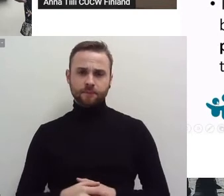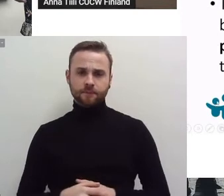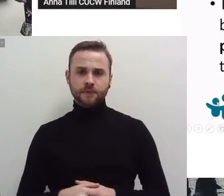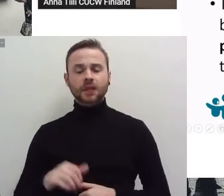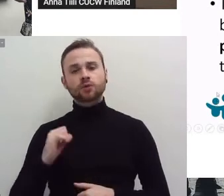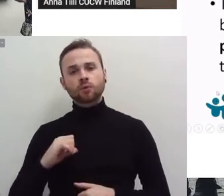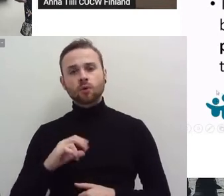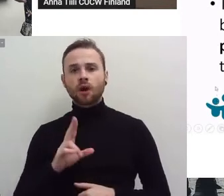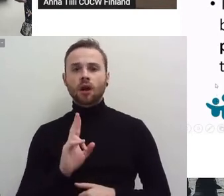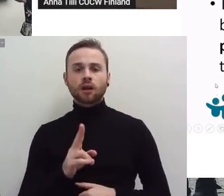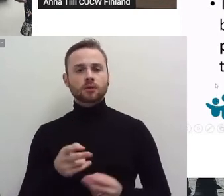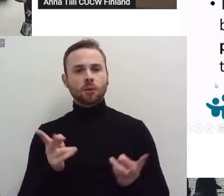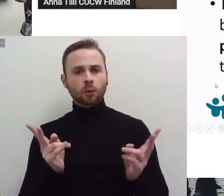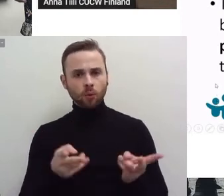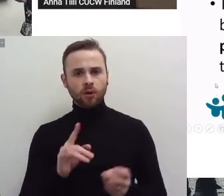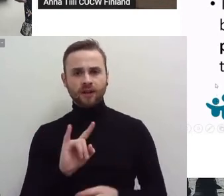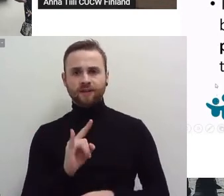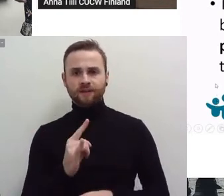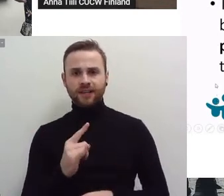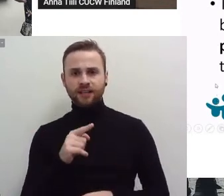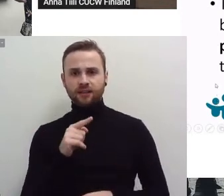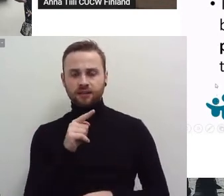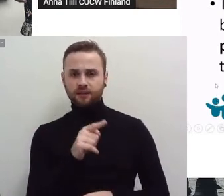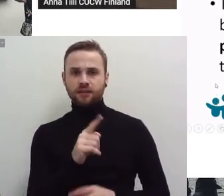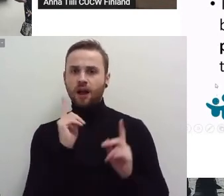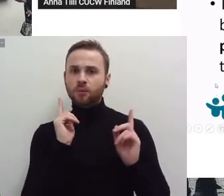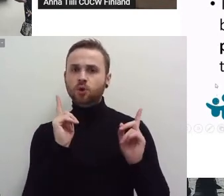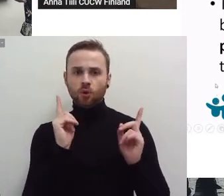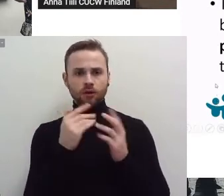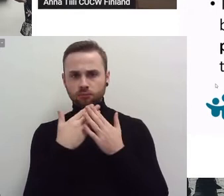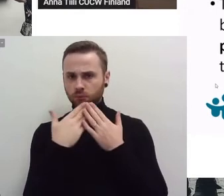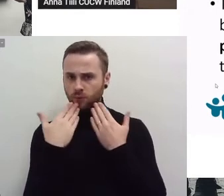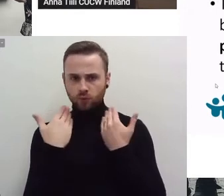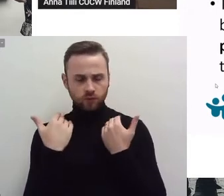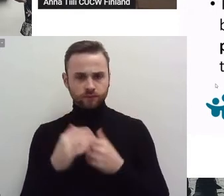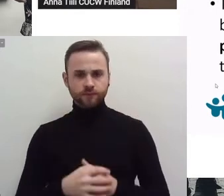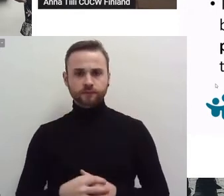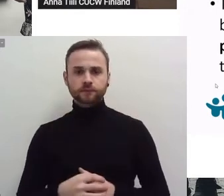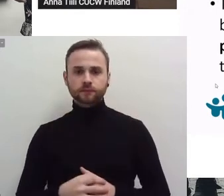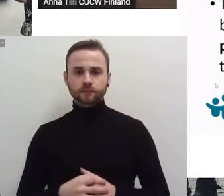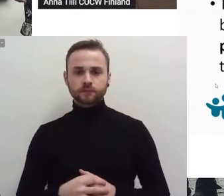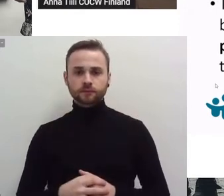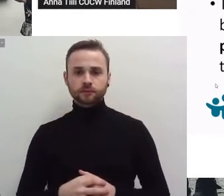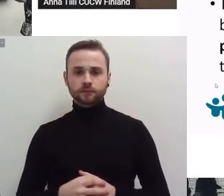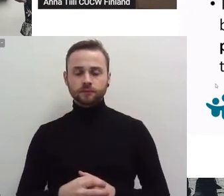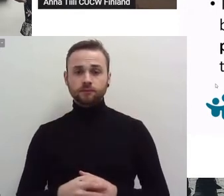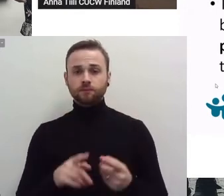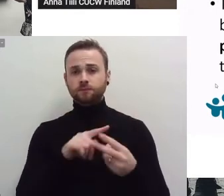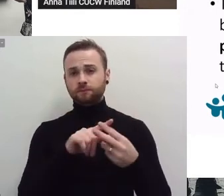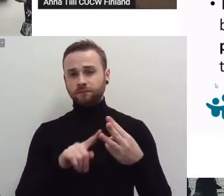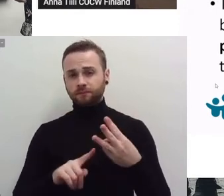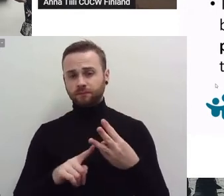Then just some basic facts about the child protection and alternative care system here in